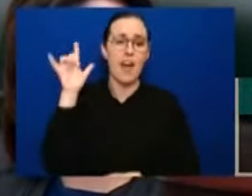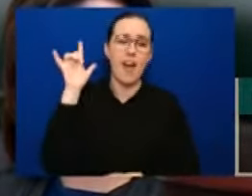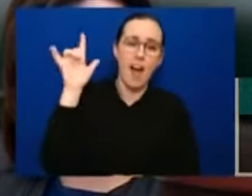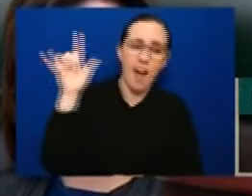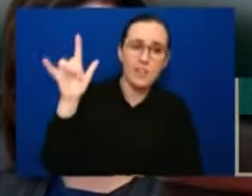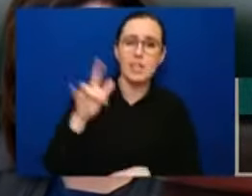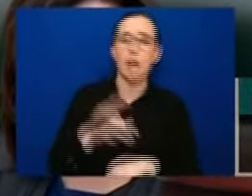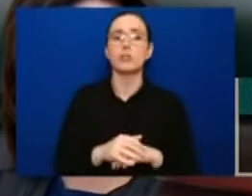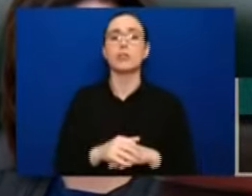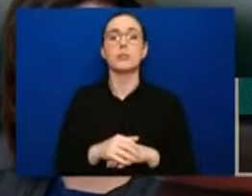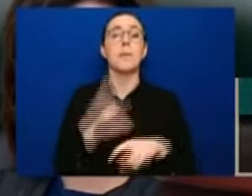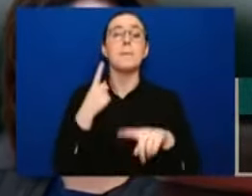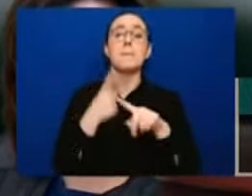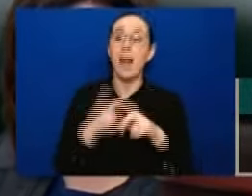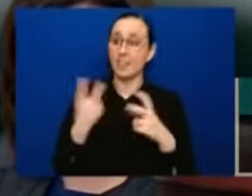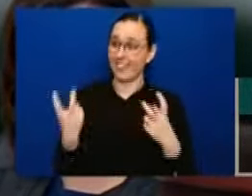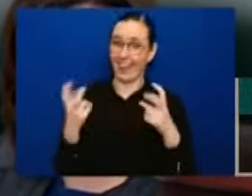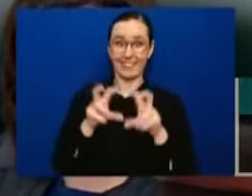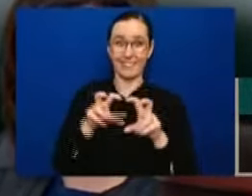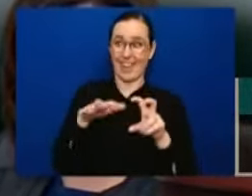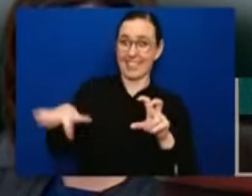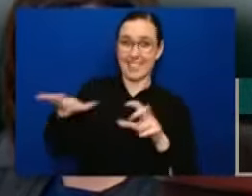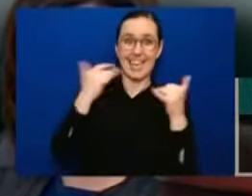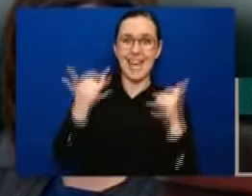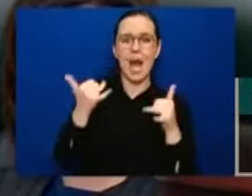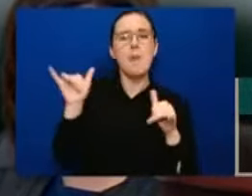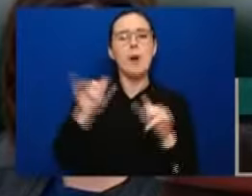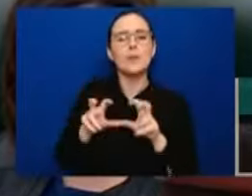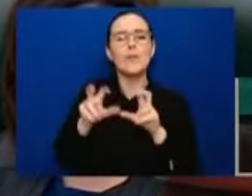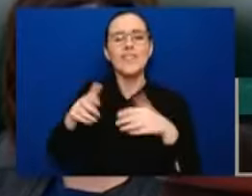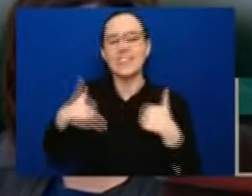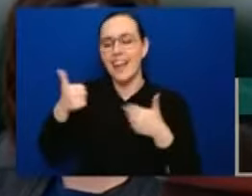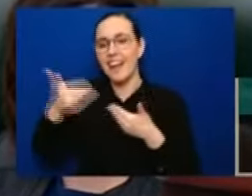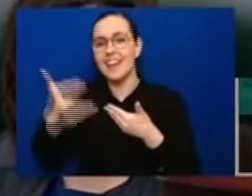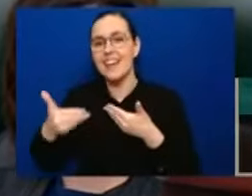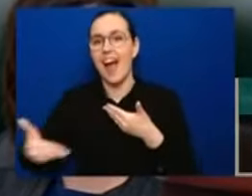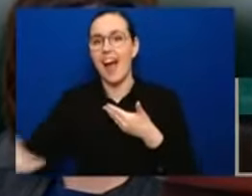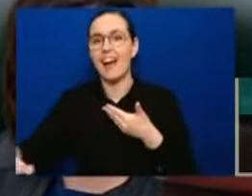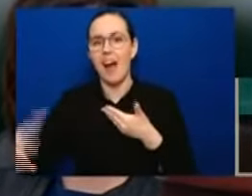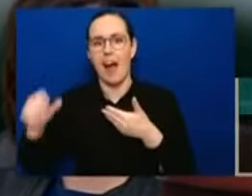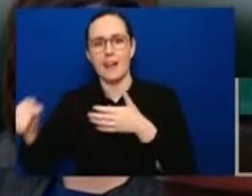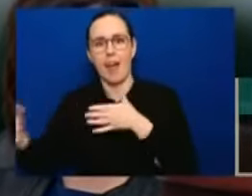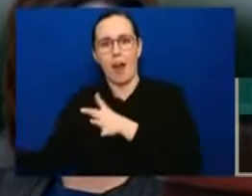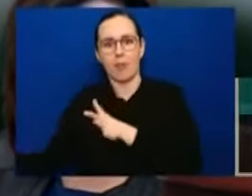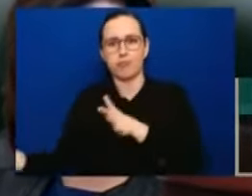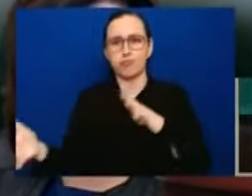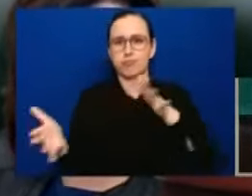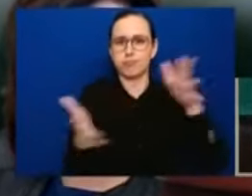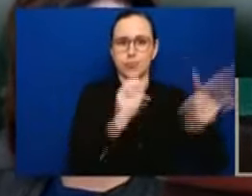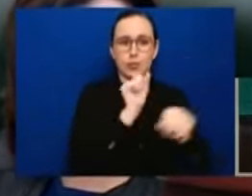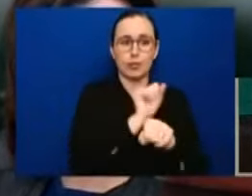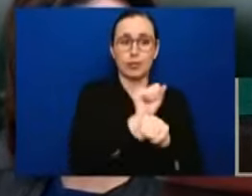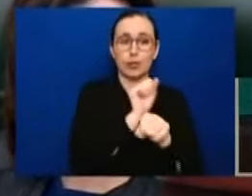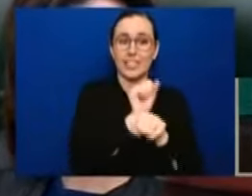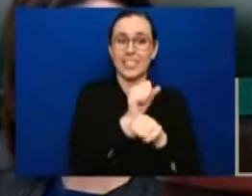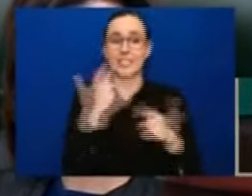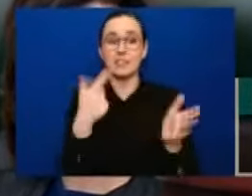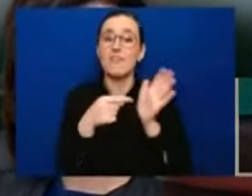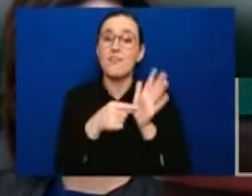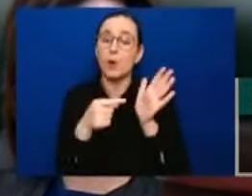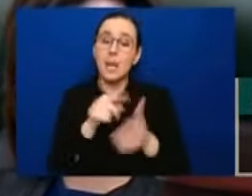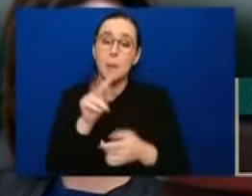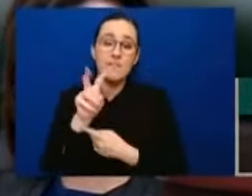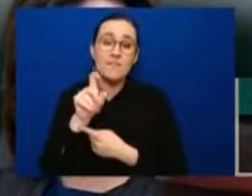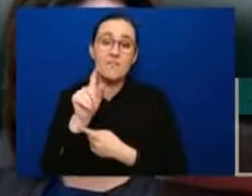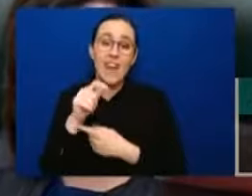veterinary medicine. This $59 million investment will address a critical emerging shortage of large animal